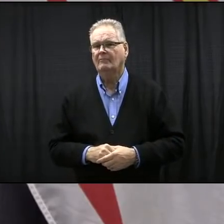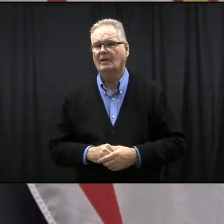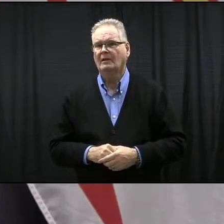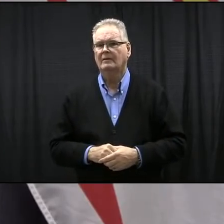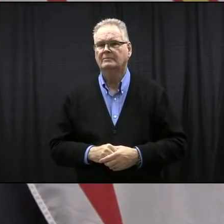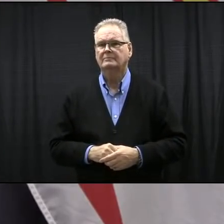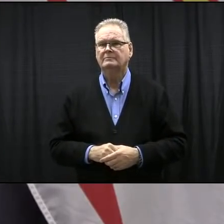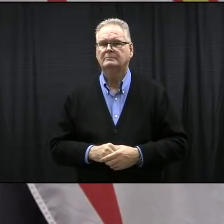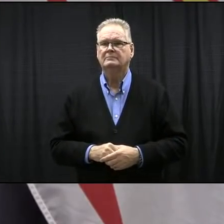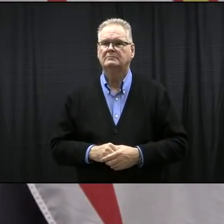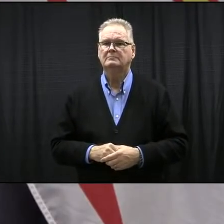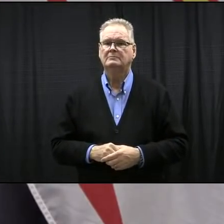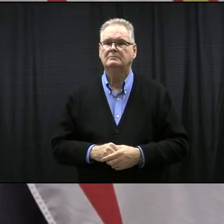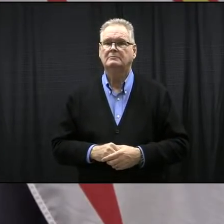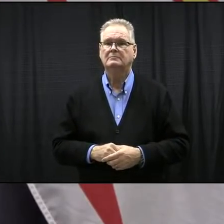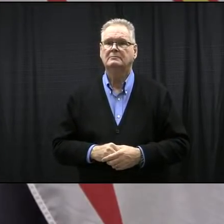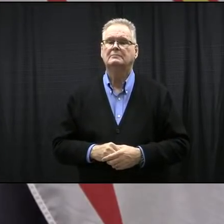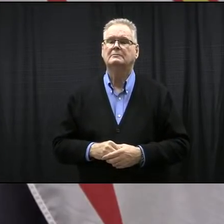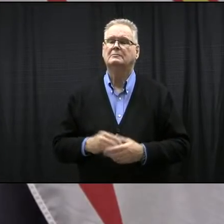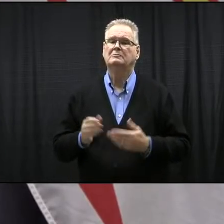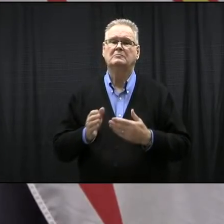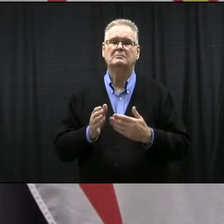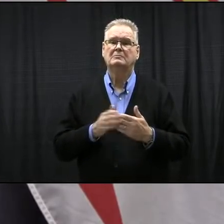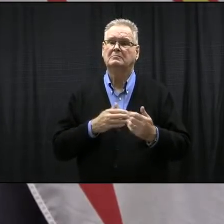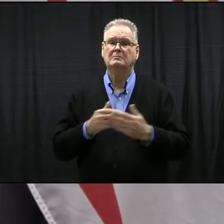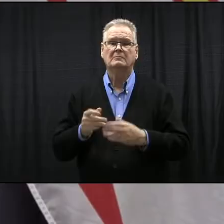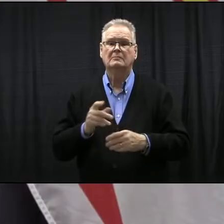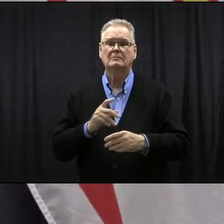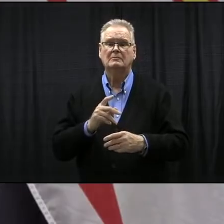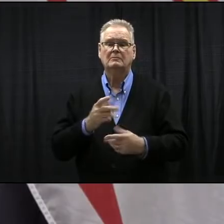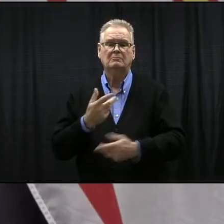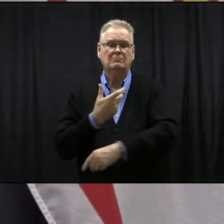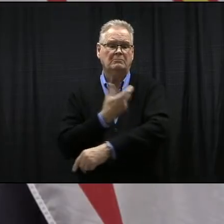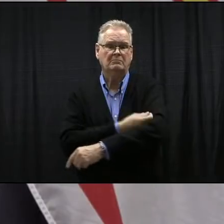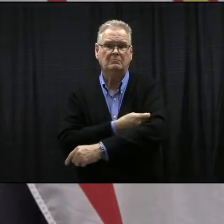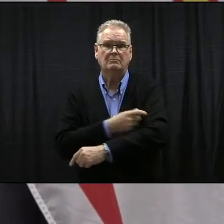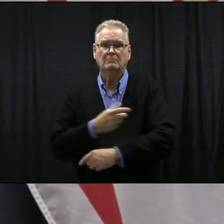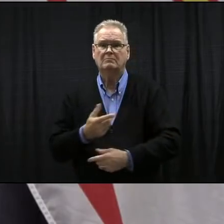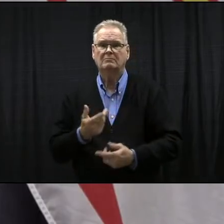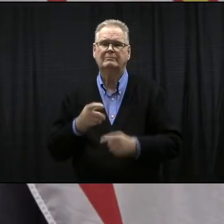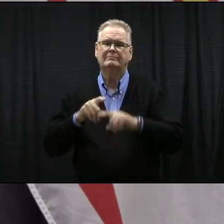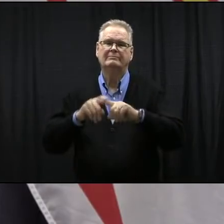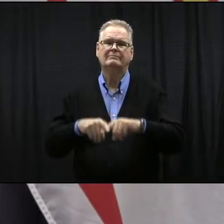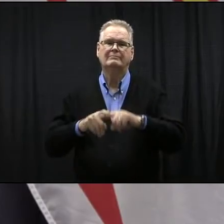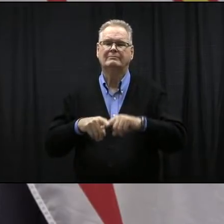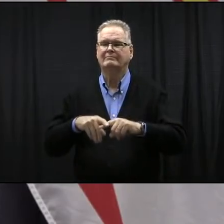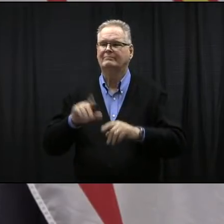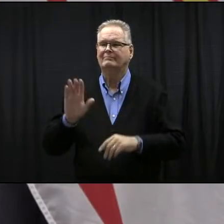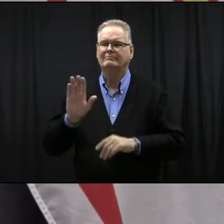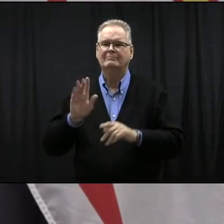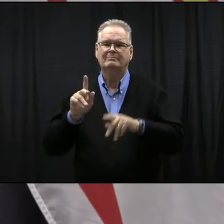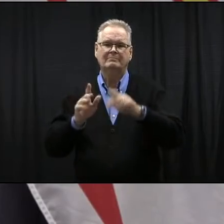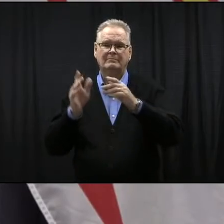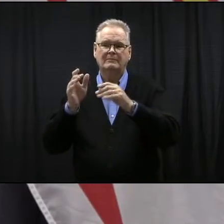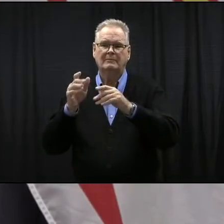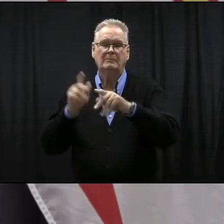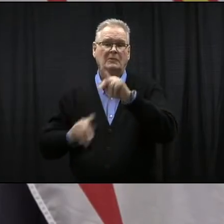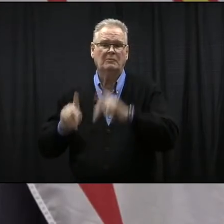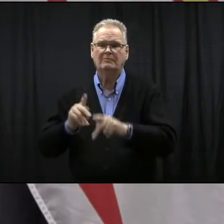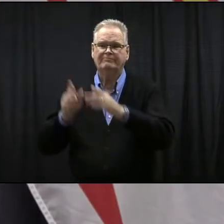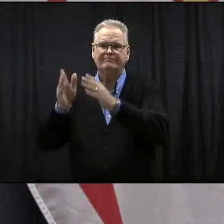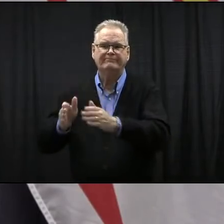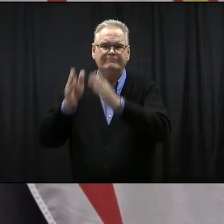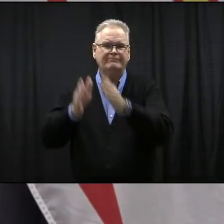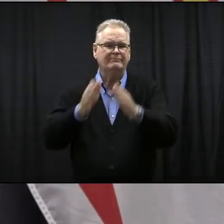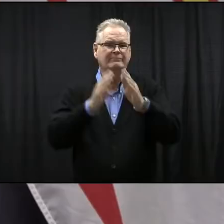mRNA vaccine if they have previously received a 1 or 2 dose primary series, including those who received a